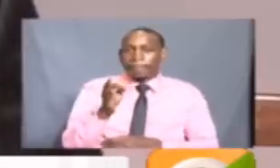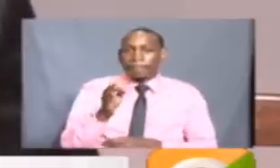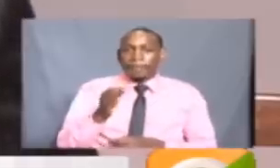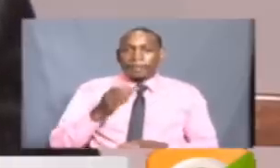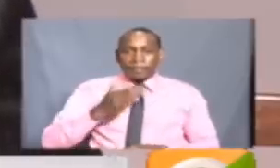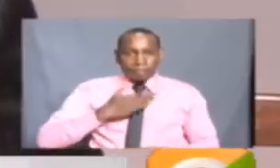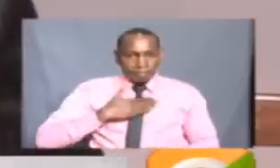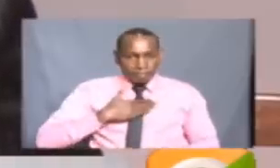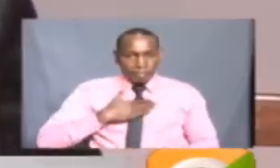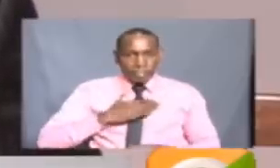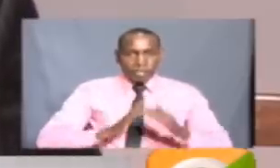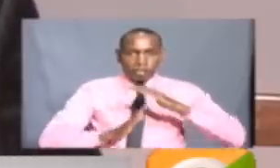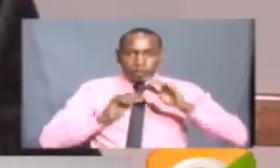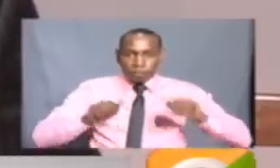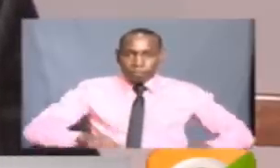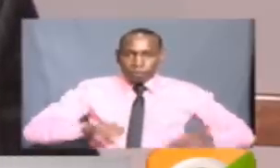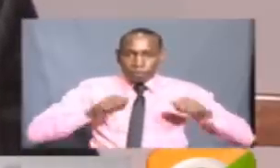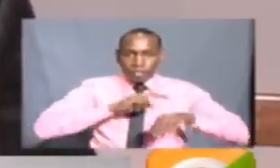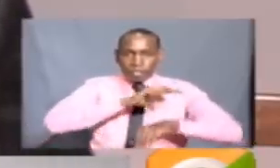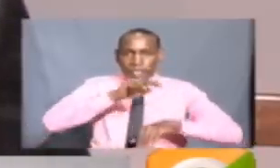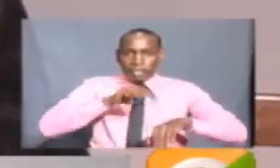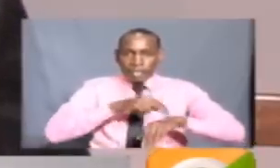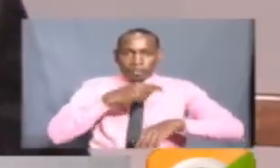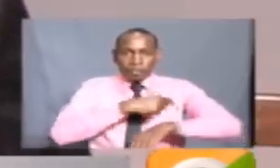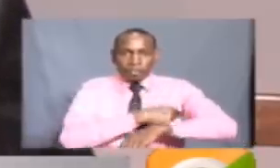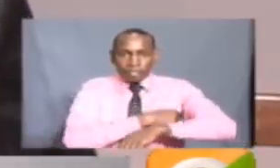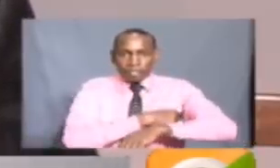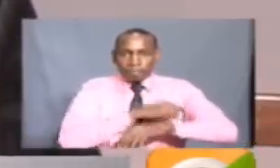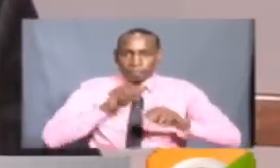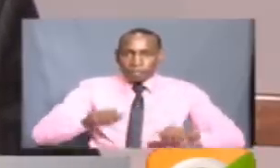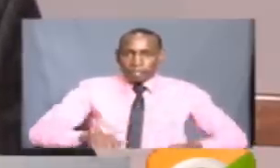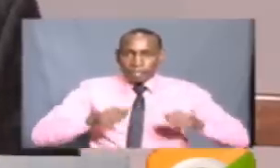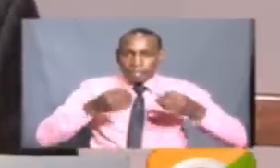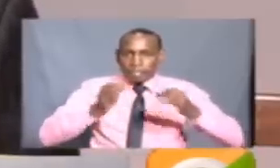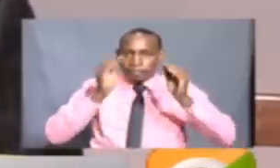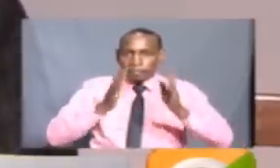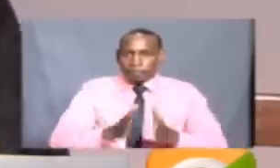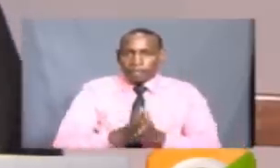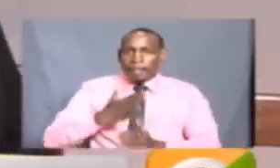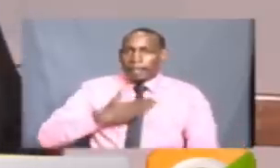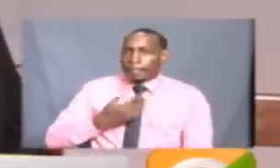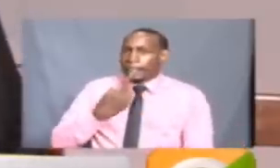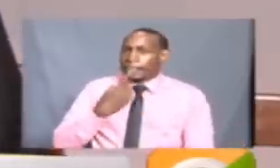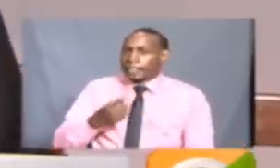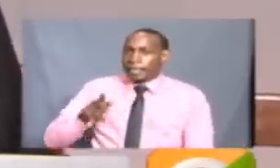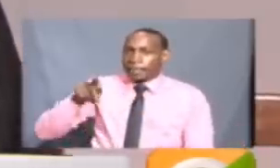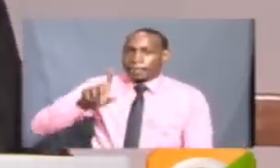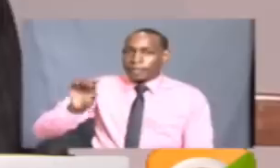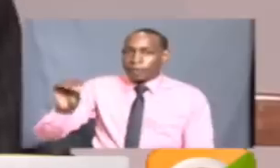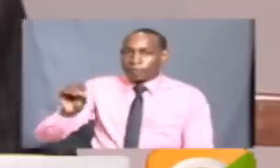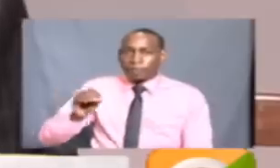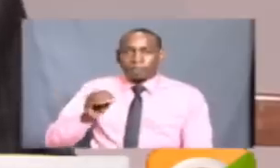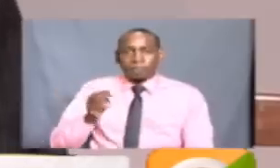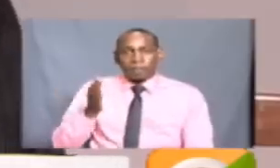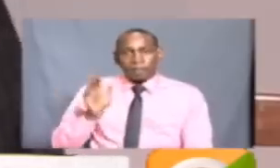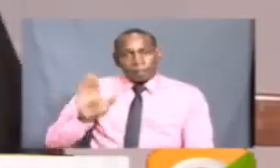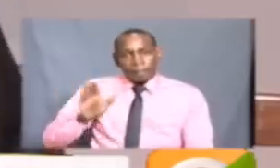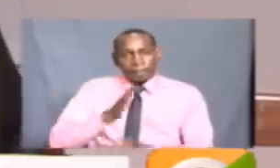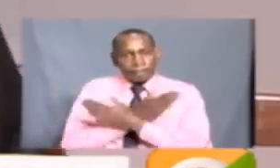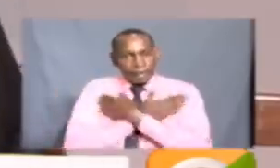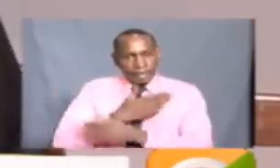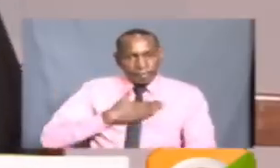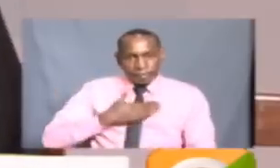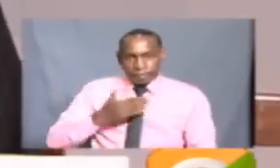CEO, the National Chief Executive Officer, I will tell you, PLO, you are my friend.